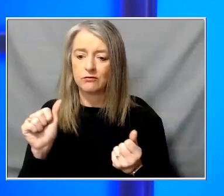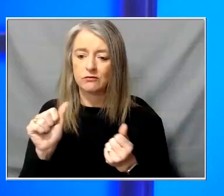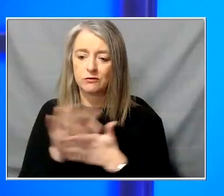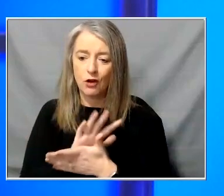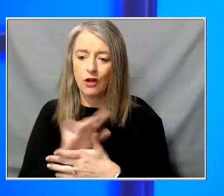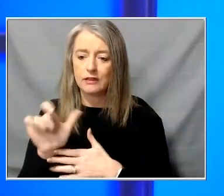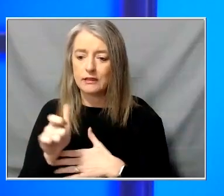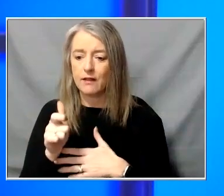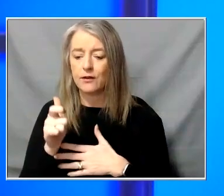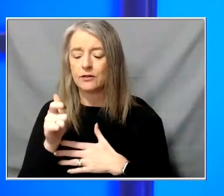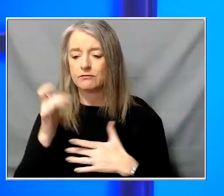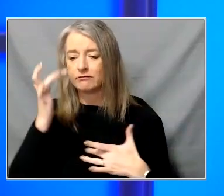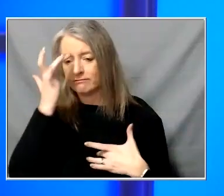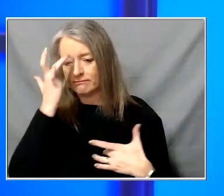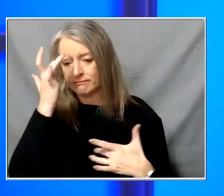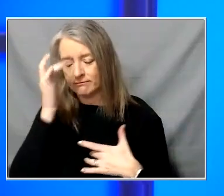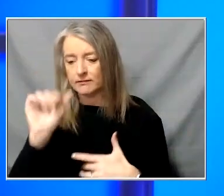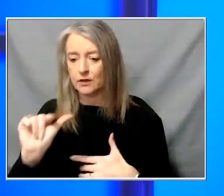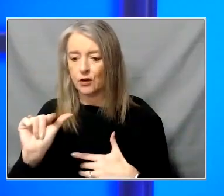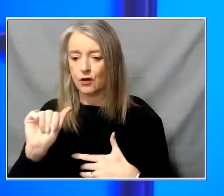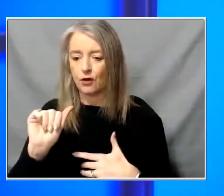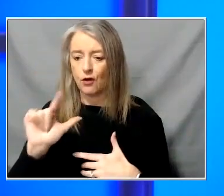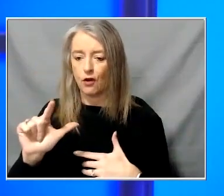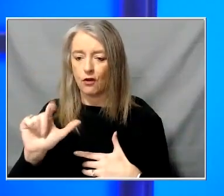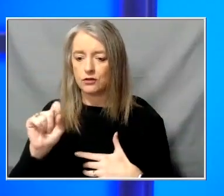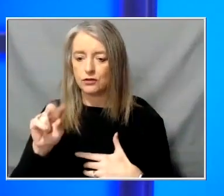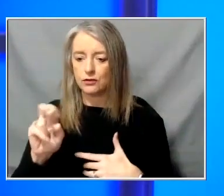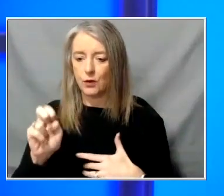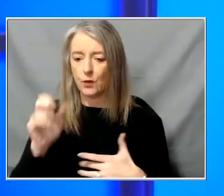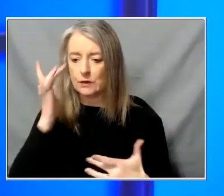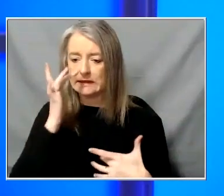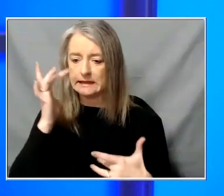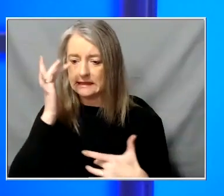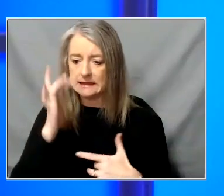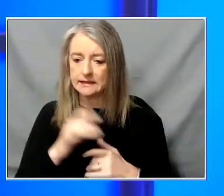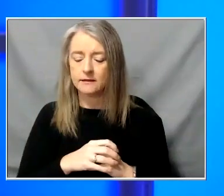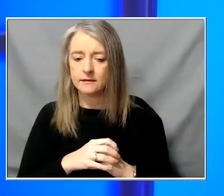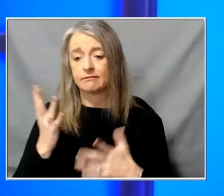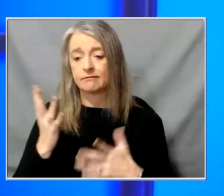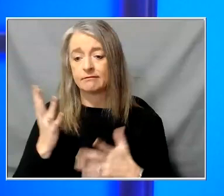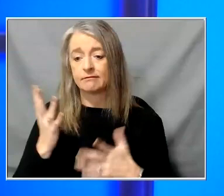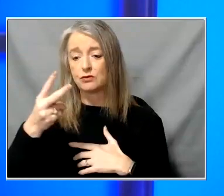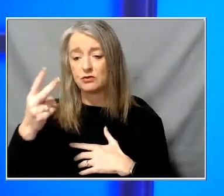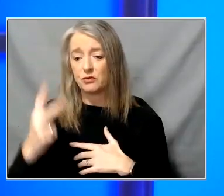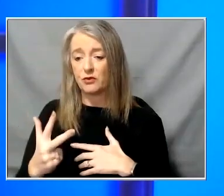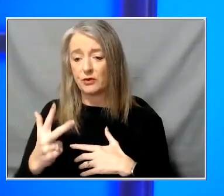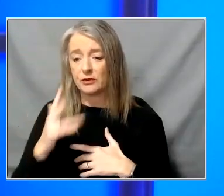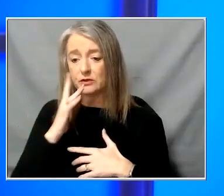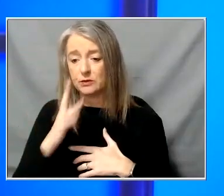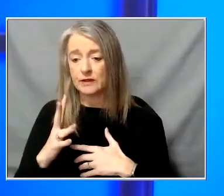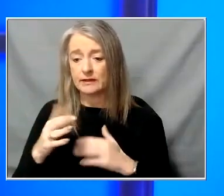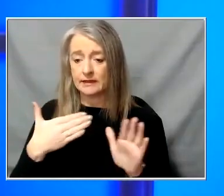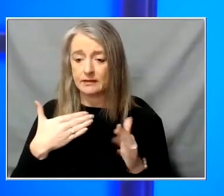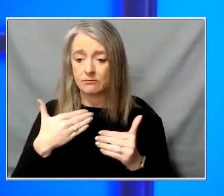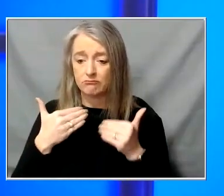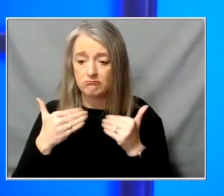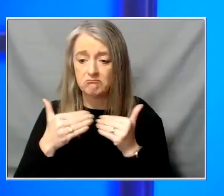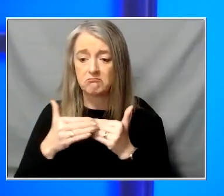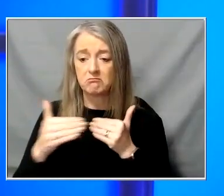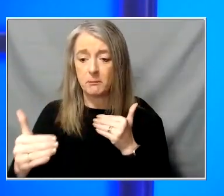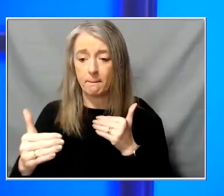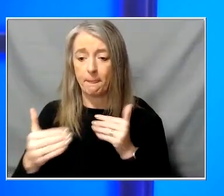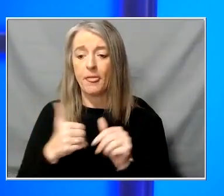is important to know and understand, any distribution or, for instance, in wastewater testing, not only here